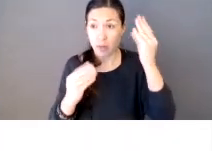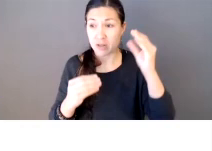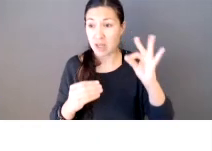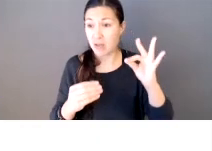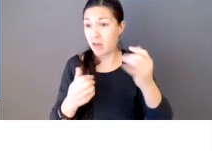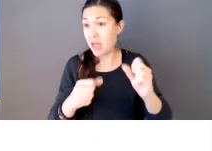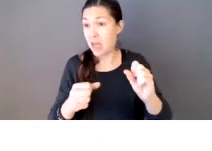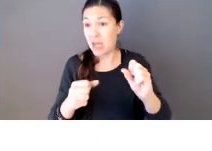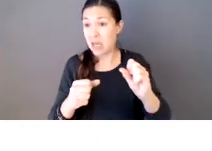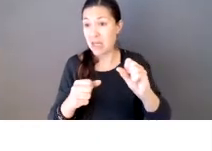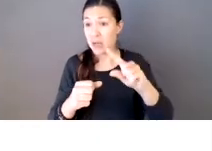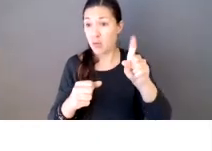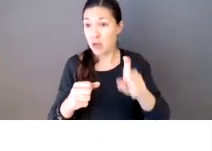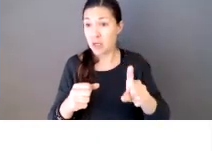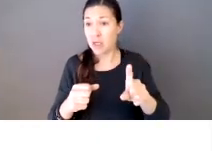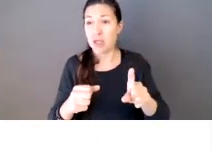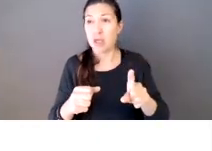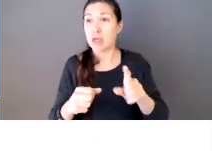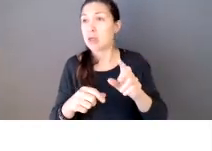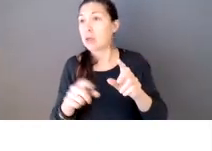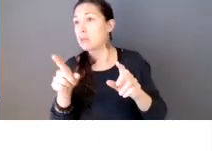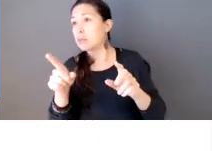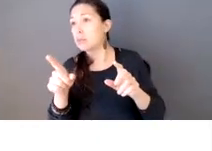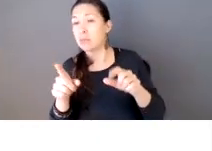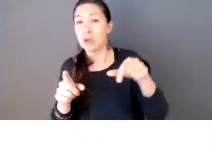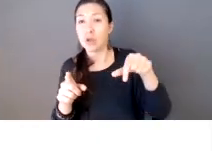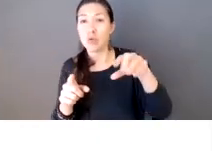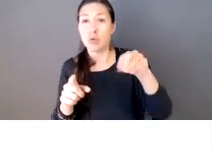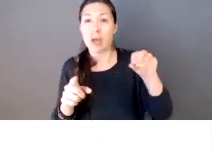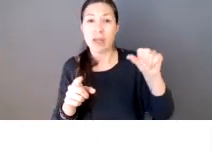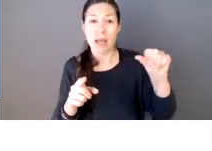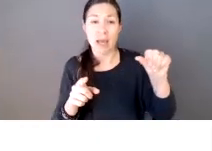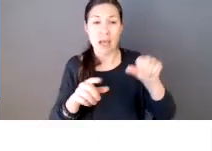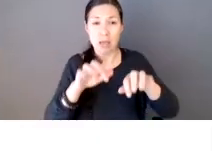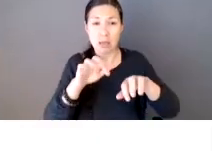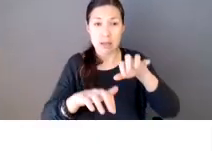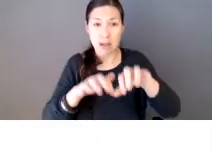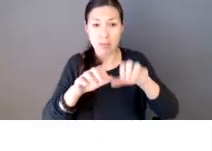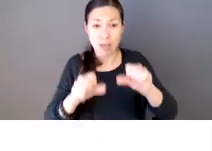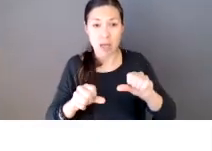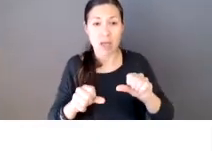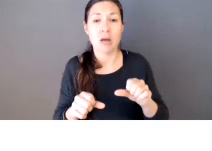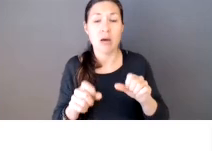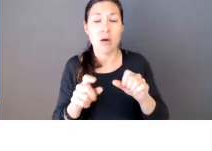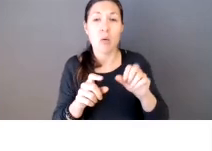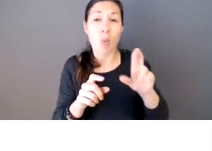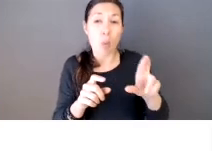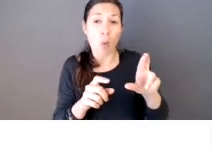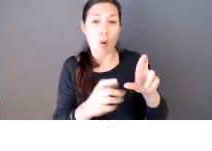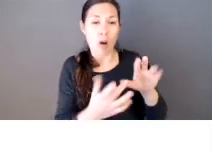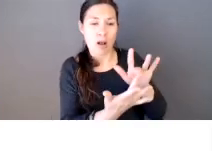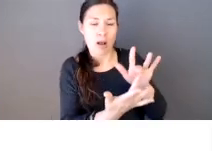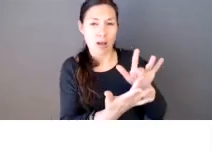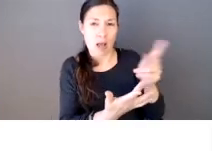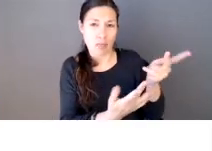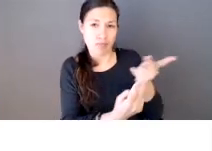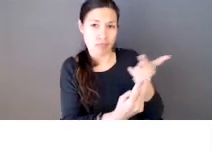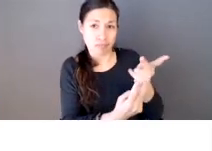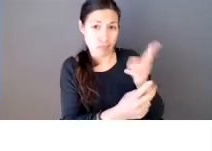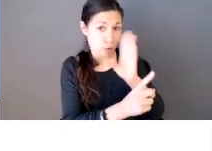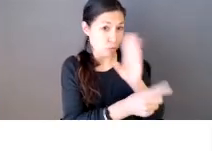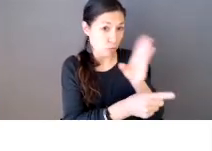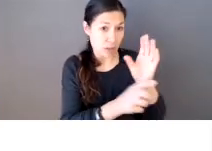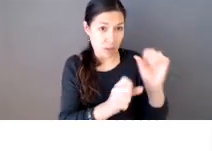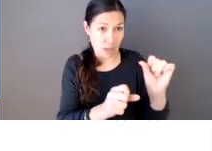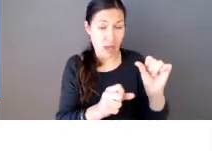do use the Q&A function. And like Jonathan said, you can also reach out to them if you have questions after the fact. We'll